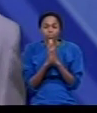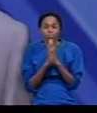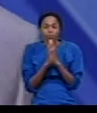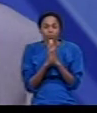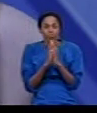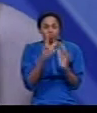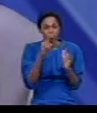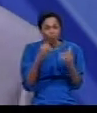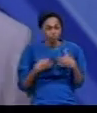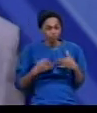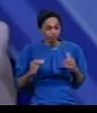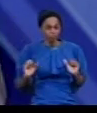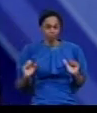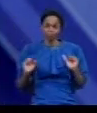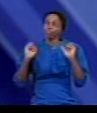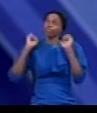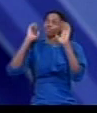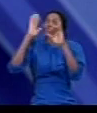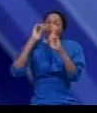Surrender yourself to Christ tonight.